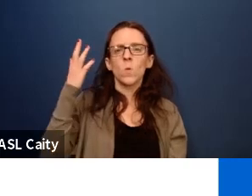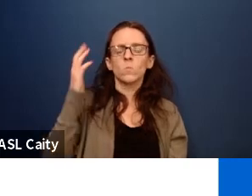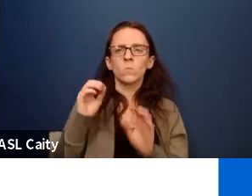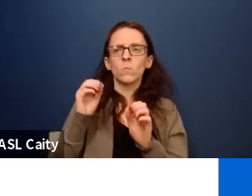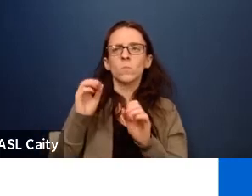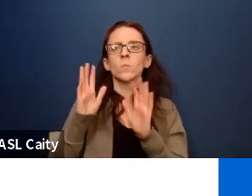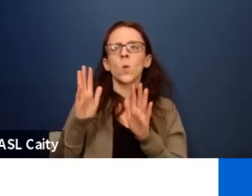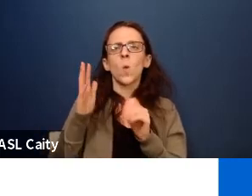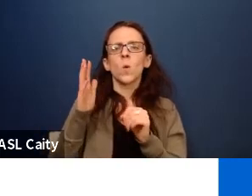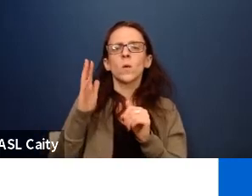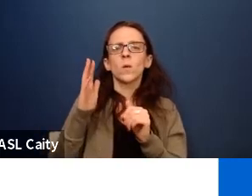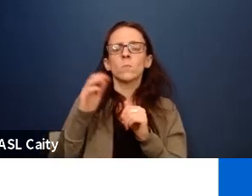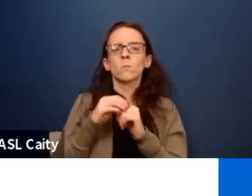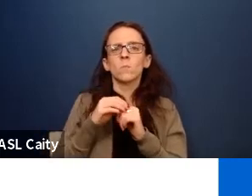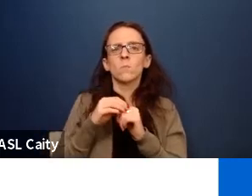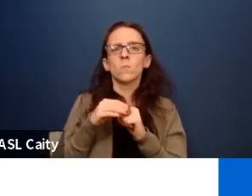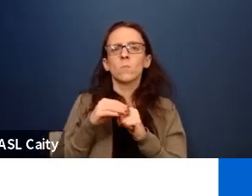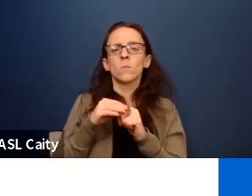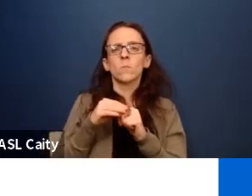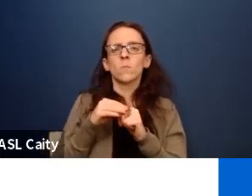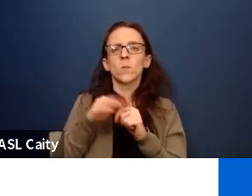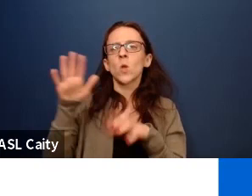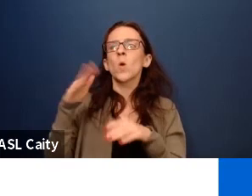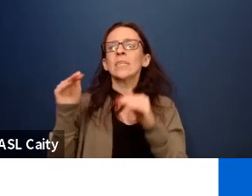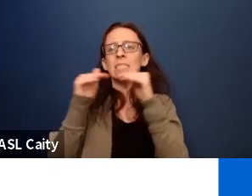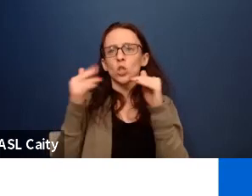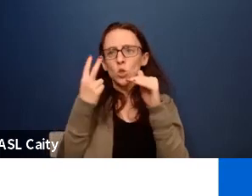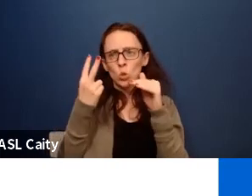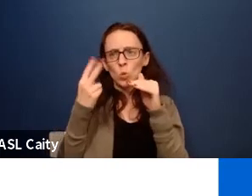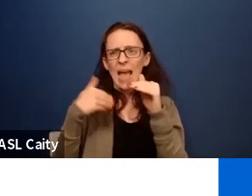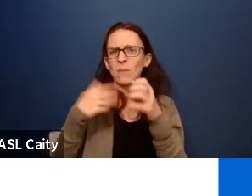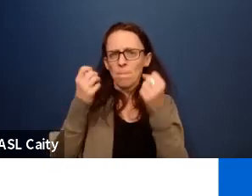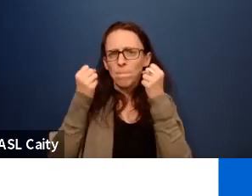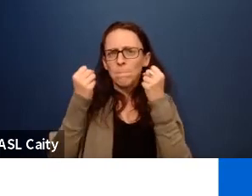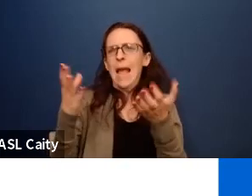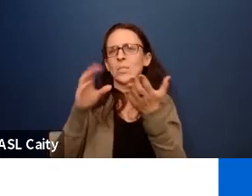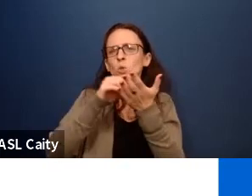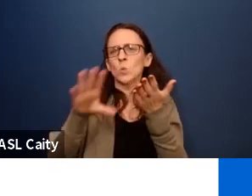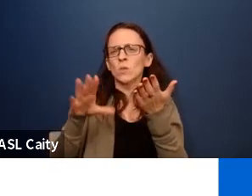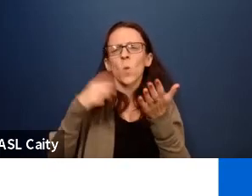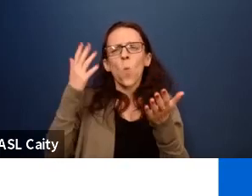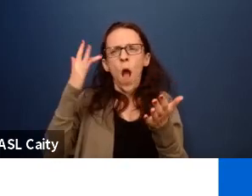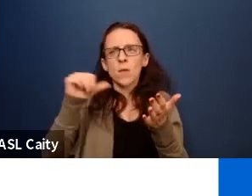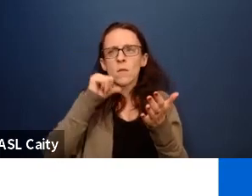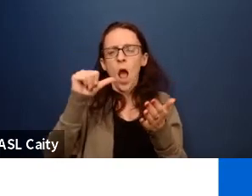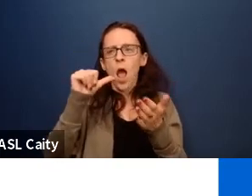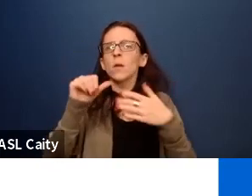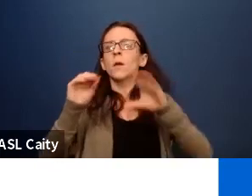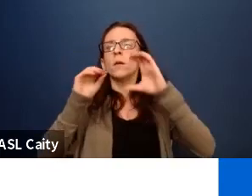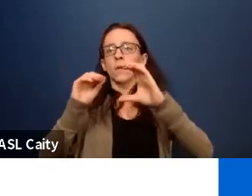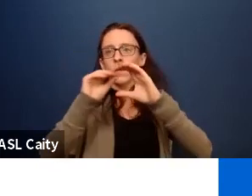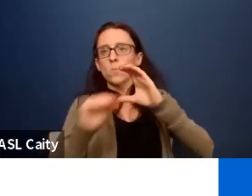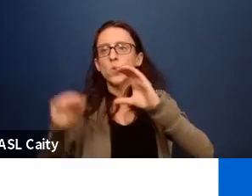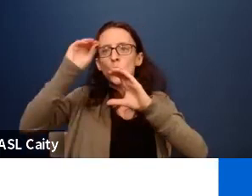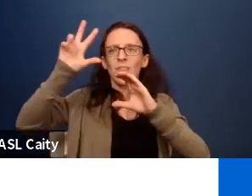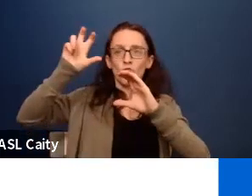why couldn't we move 300 students from tier 2 to tier 1 to better balance out the number of school-age children?